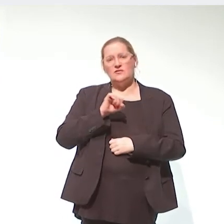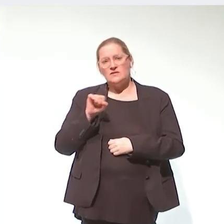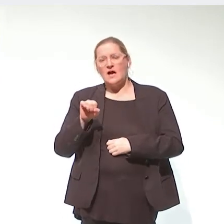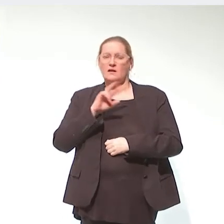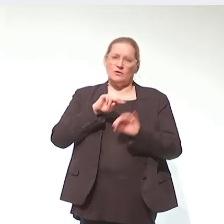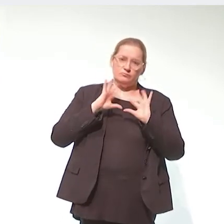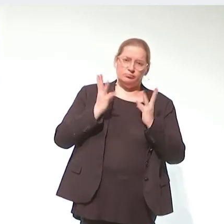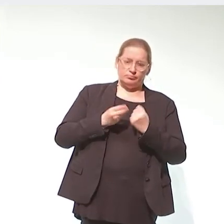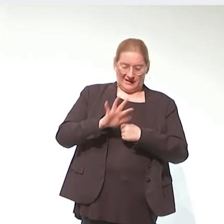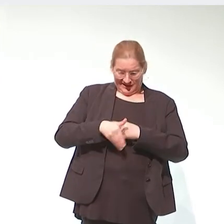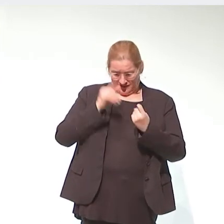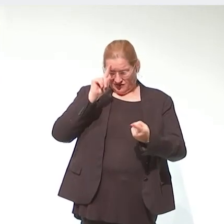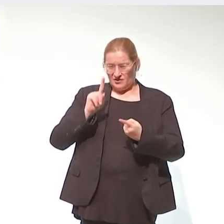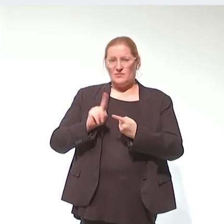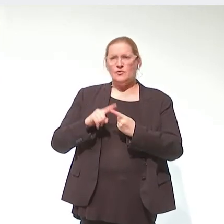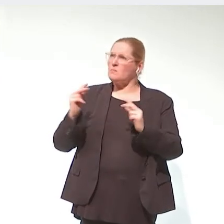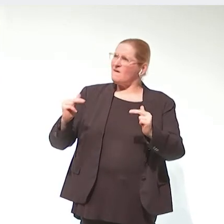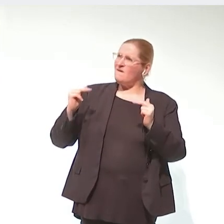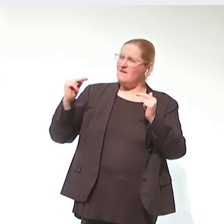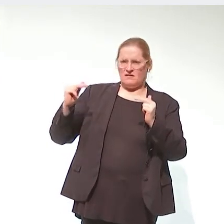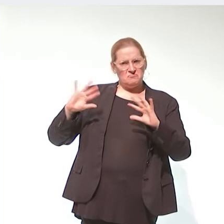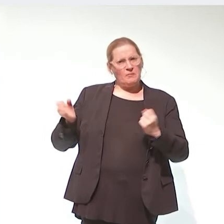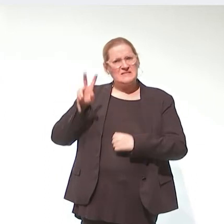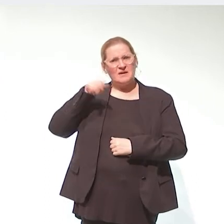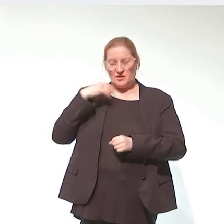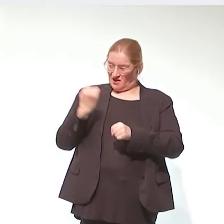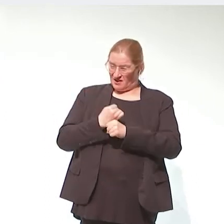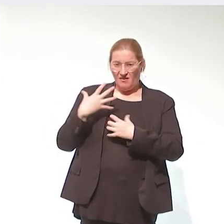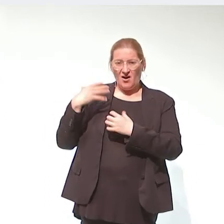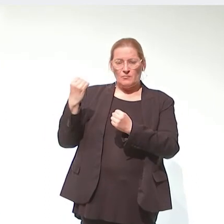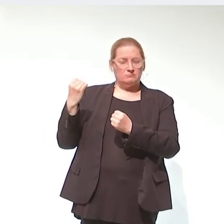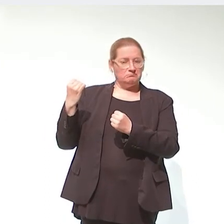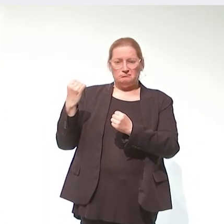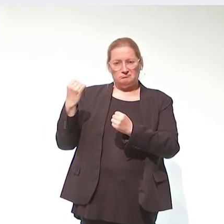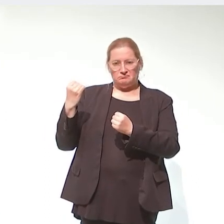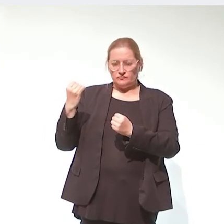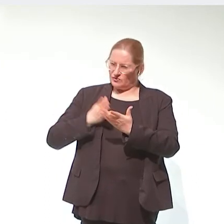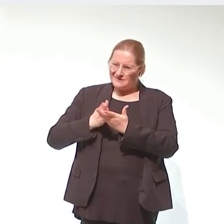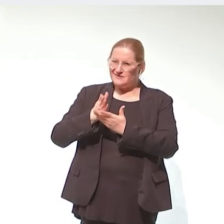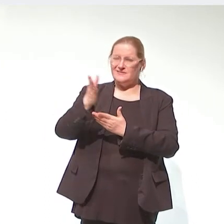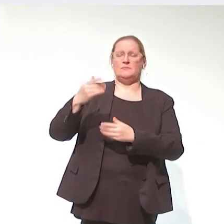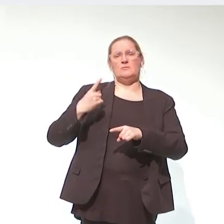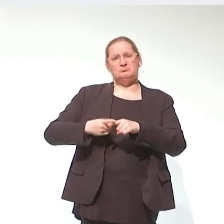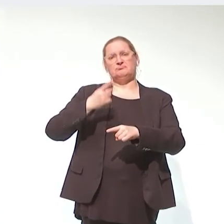I couldn't find a job in line with my skills and my abilities.